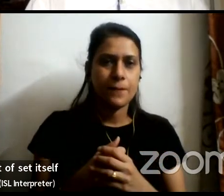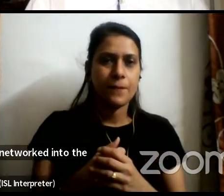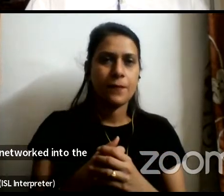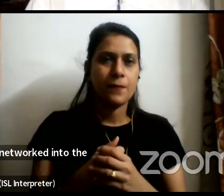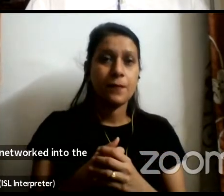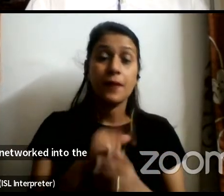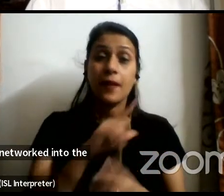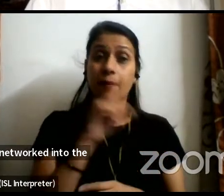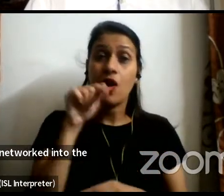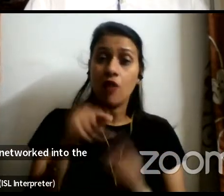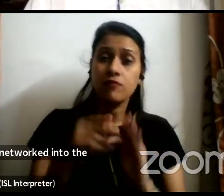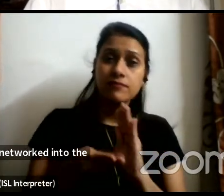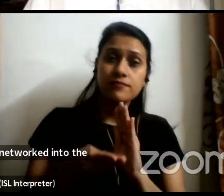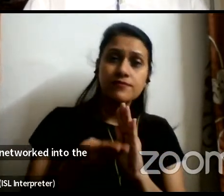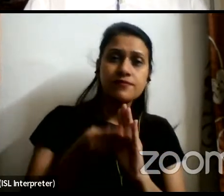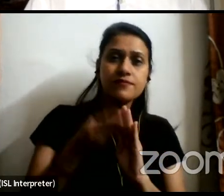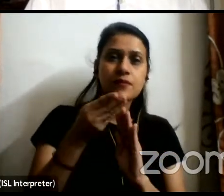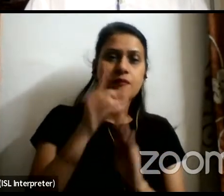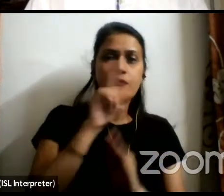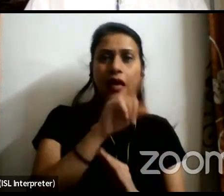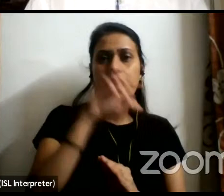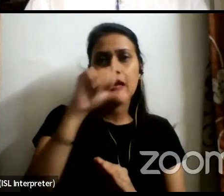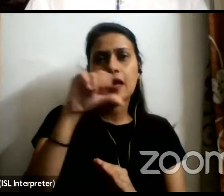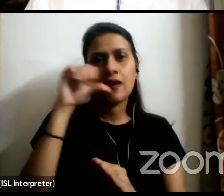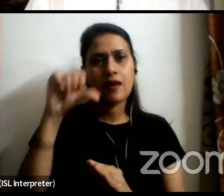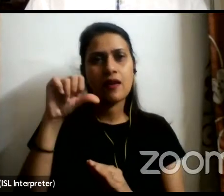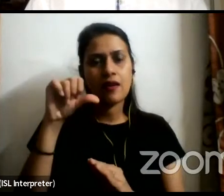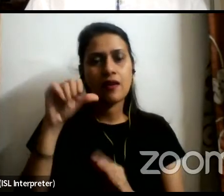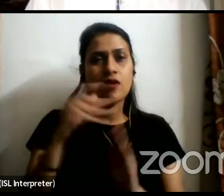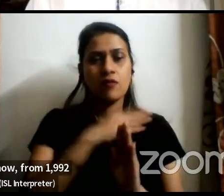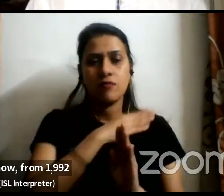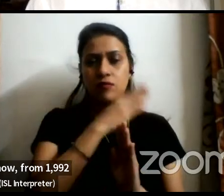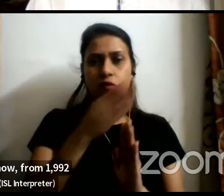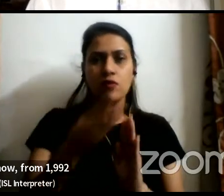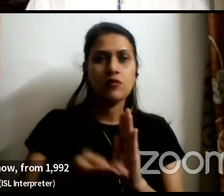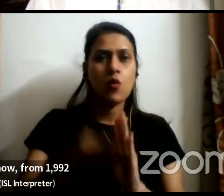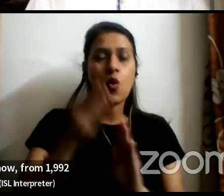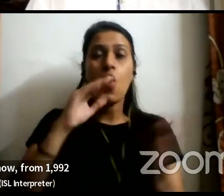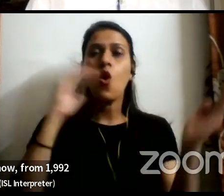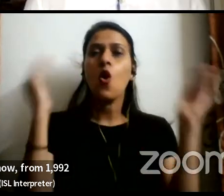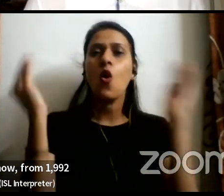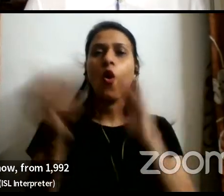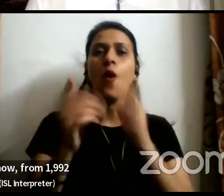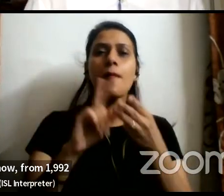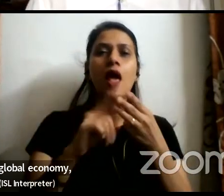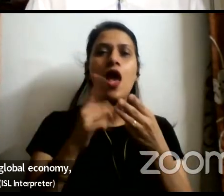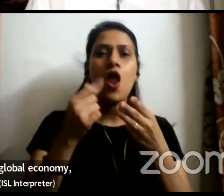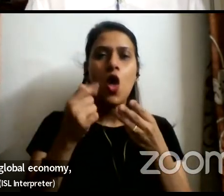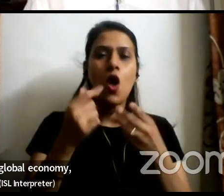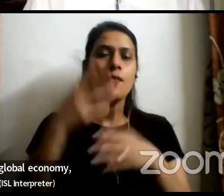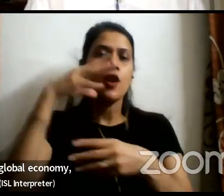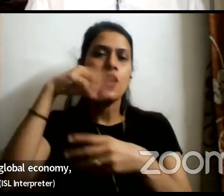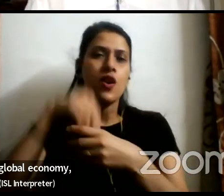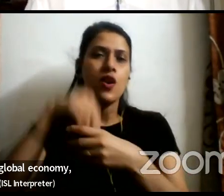that it is increasingly, from 1992 onwards, increasingly networked in the global economy, increasingly interested